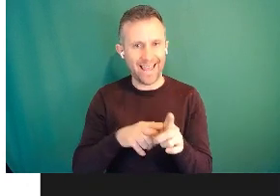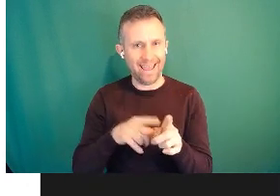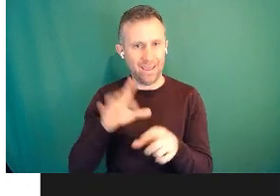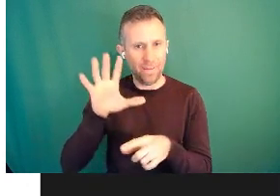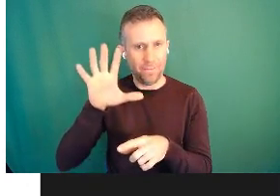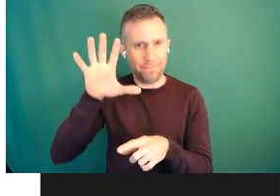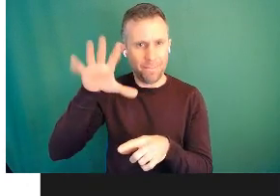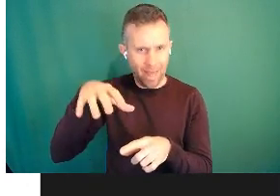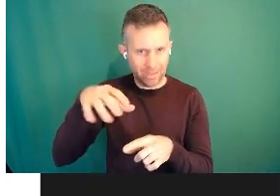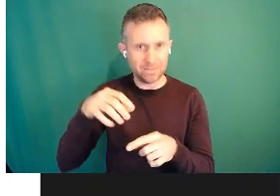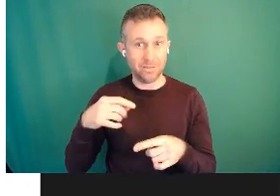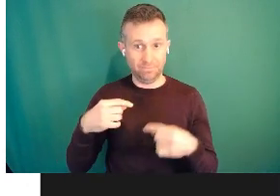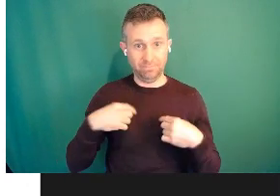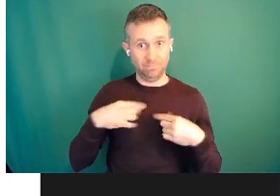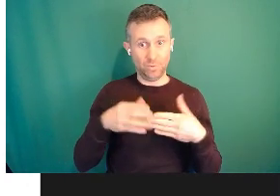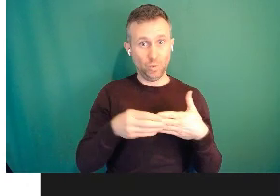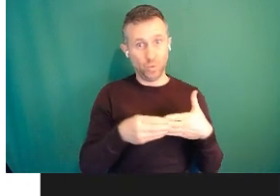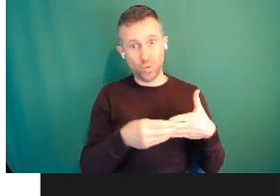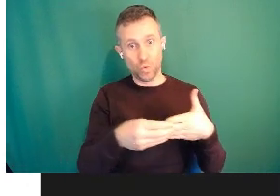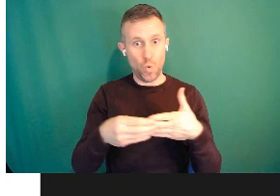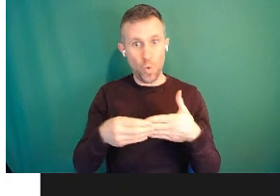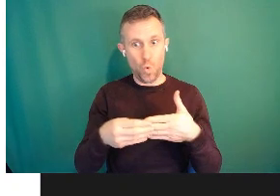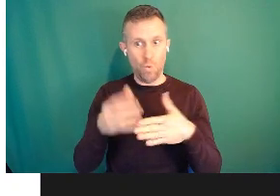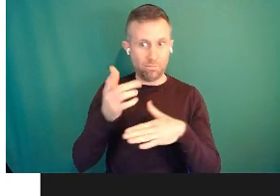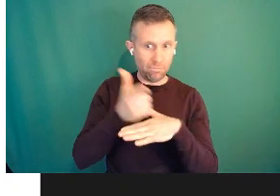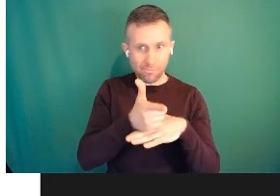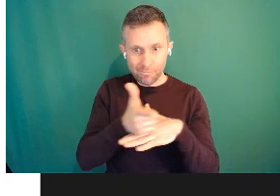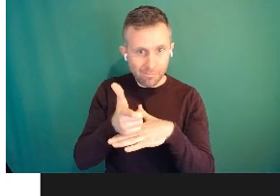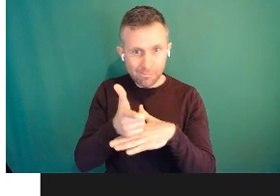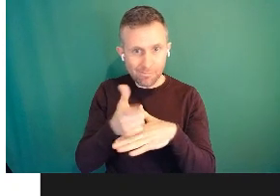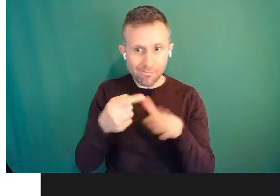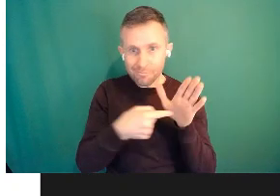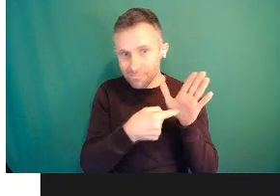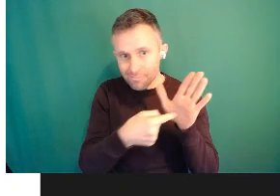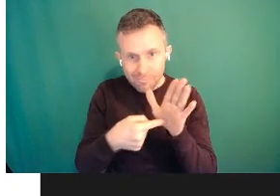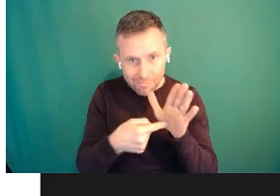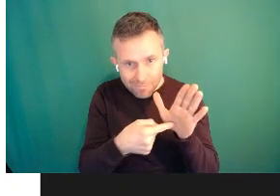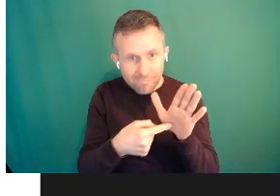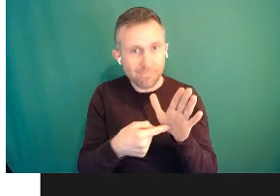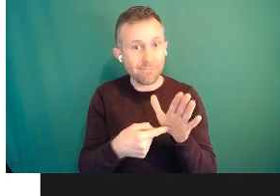something that lots of people know about West Horsley Place. Has anybody watched BBC Ghosts?